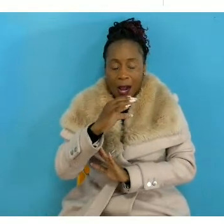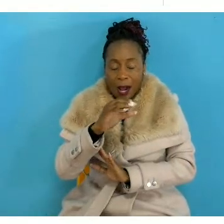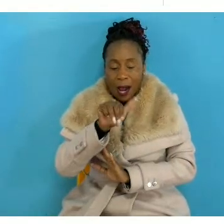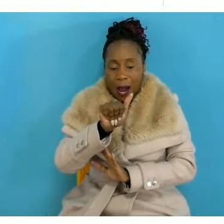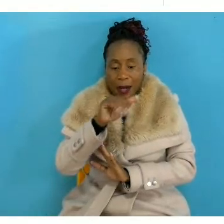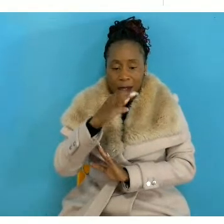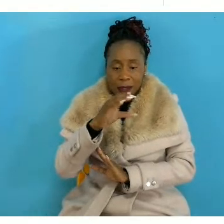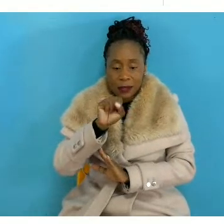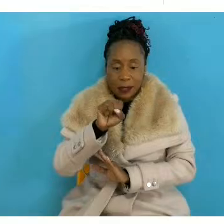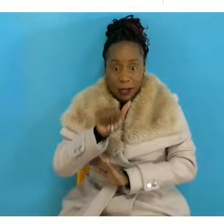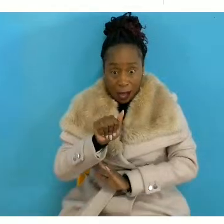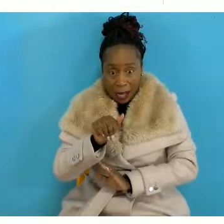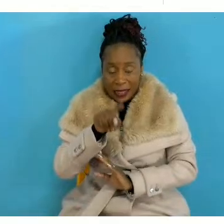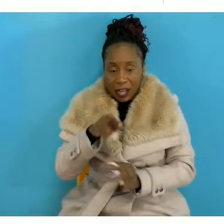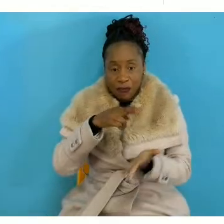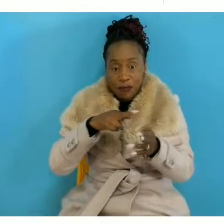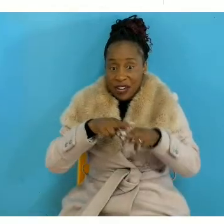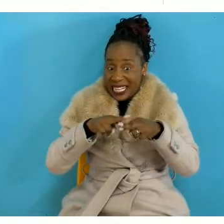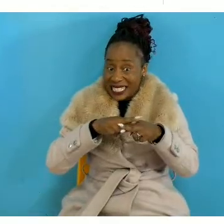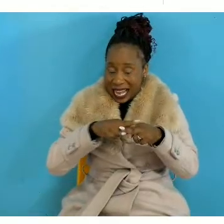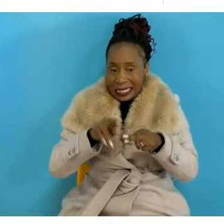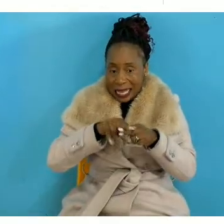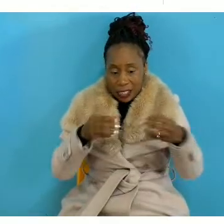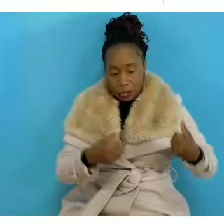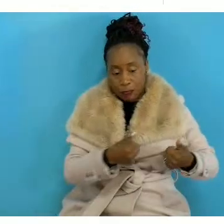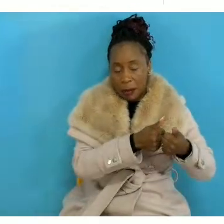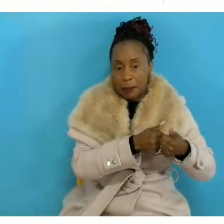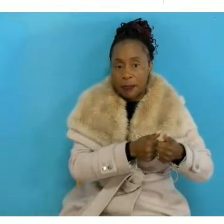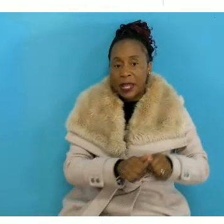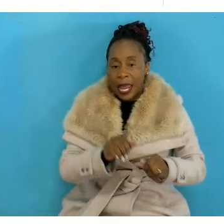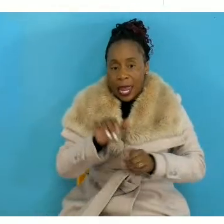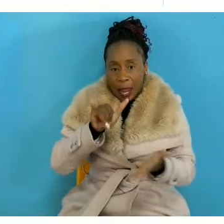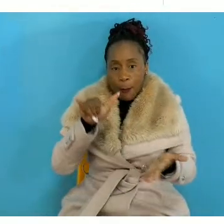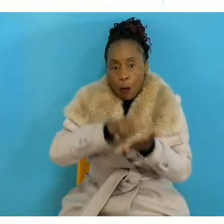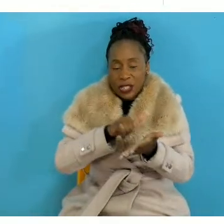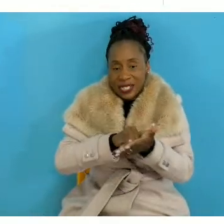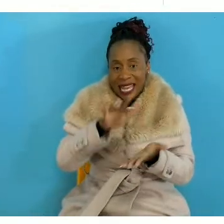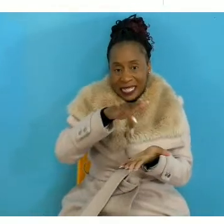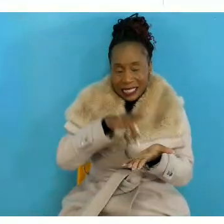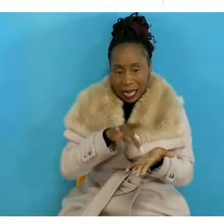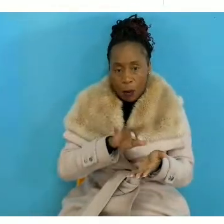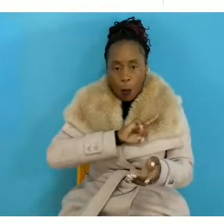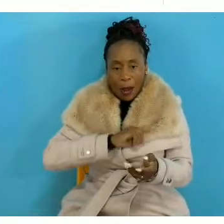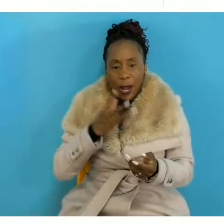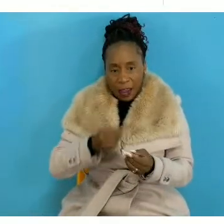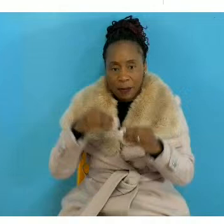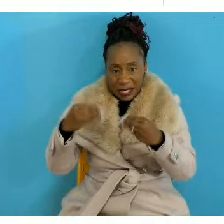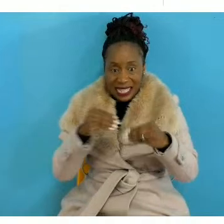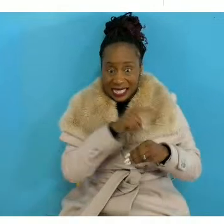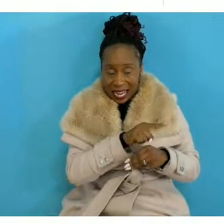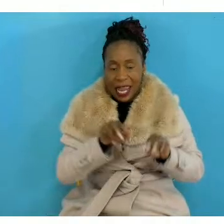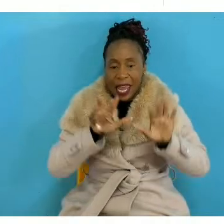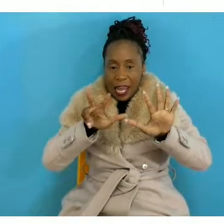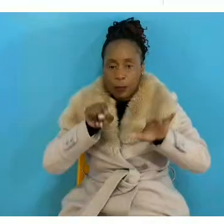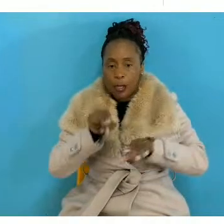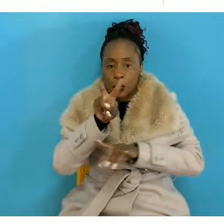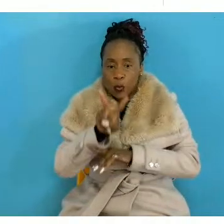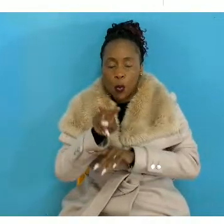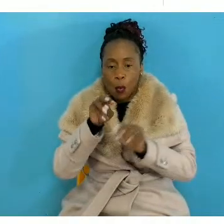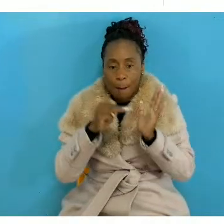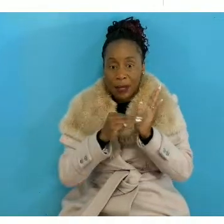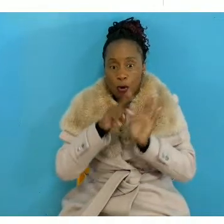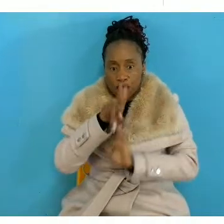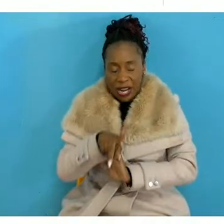the Airport South Africa, because we've got an entity by the airport, is 8.2 million. And our